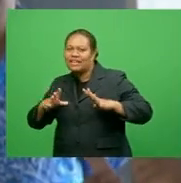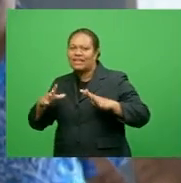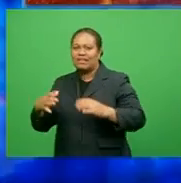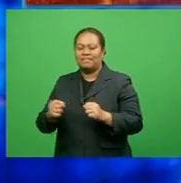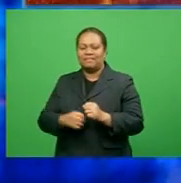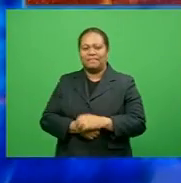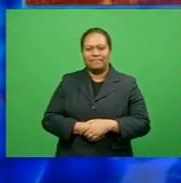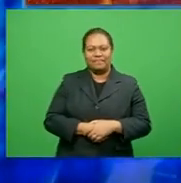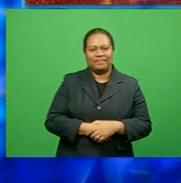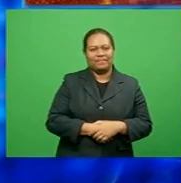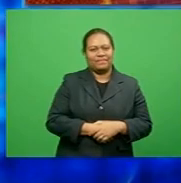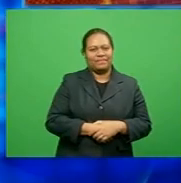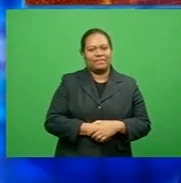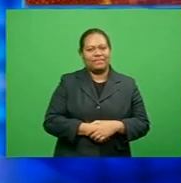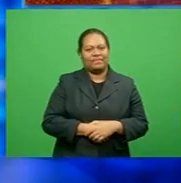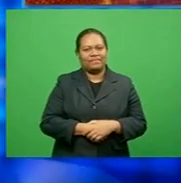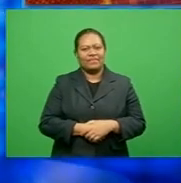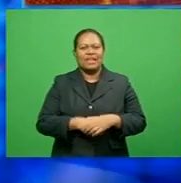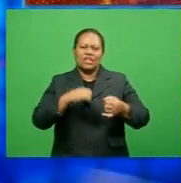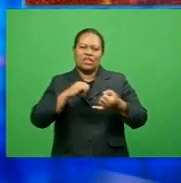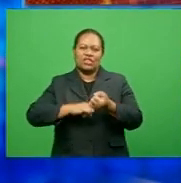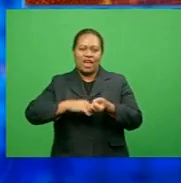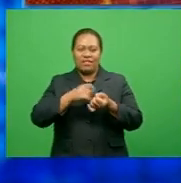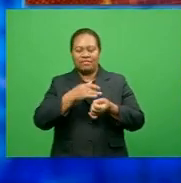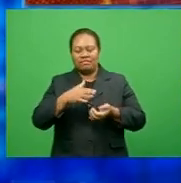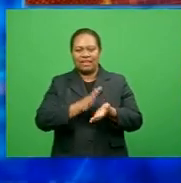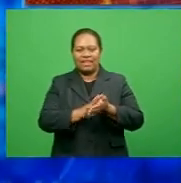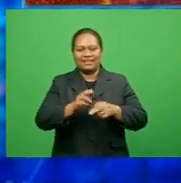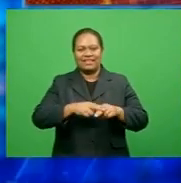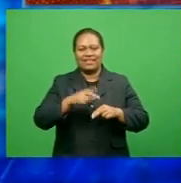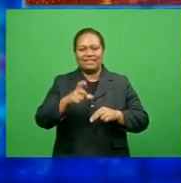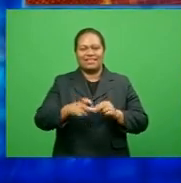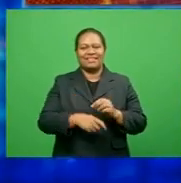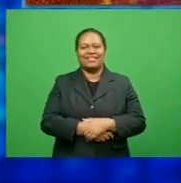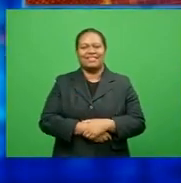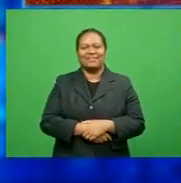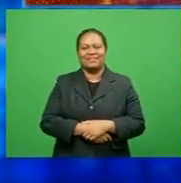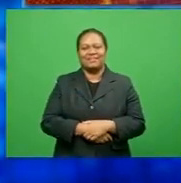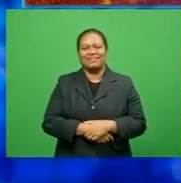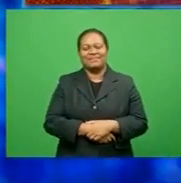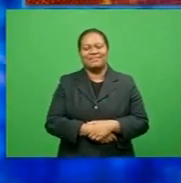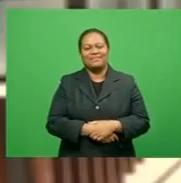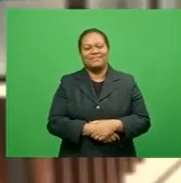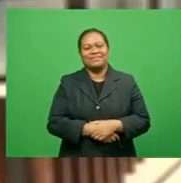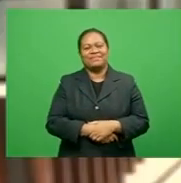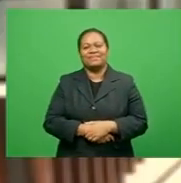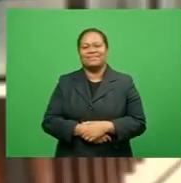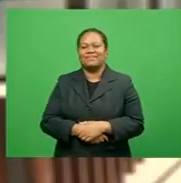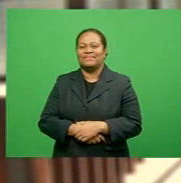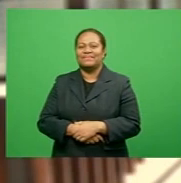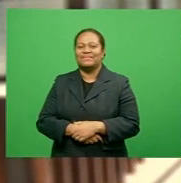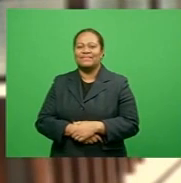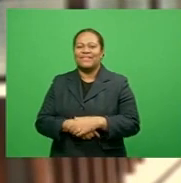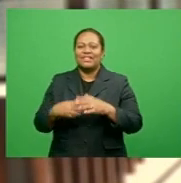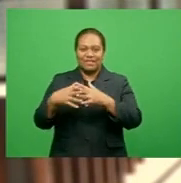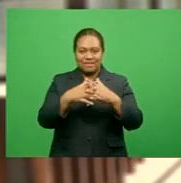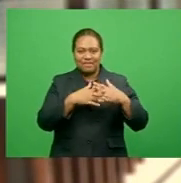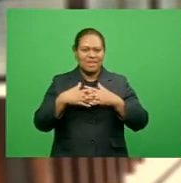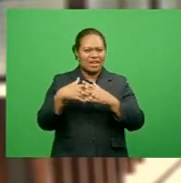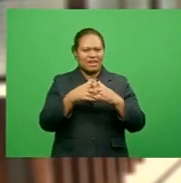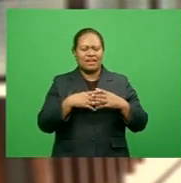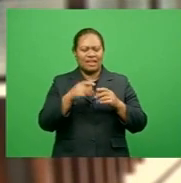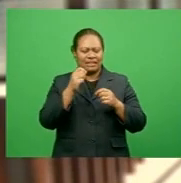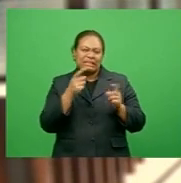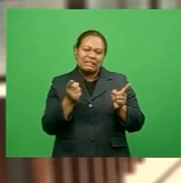things. Sharon from HFC Bank joins us now with the latest from the money market. The US dollar was